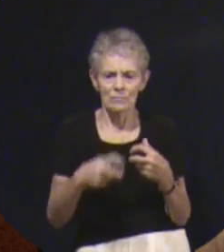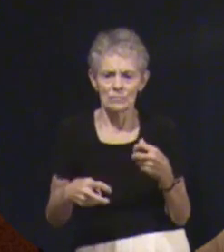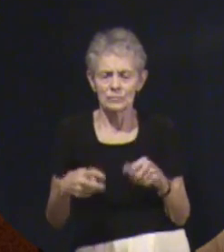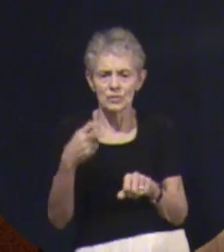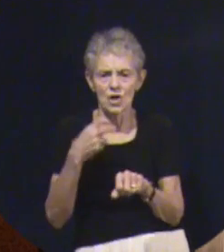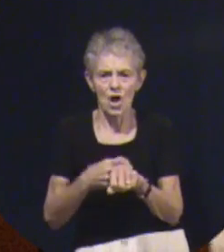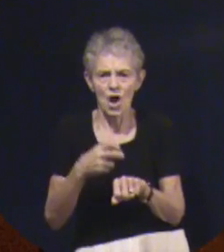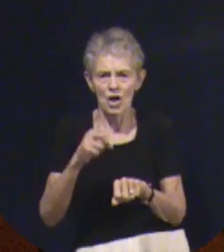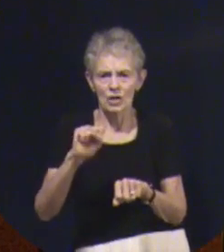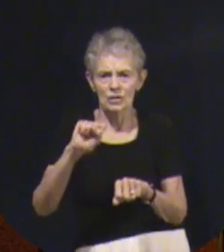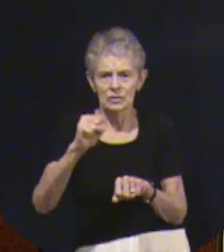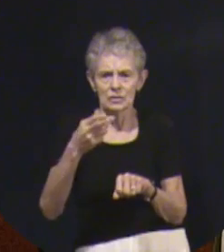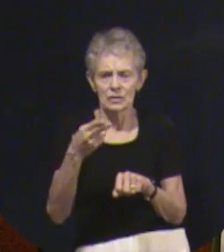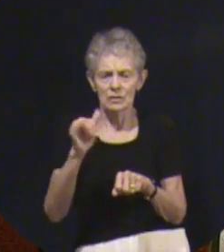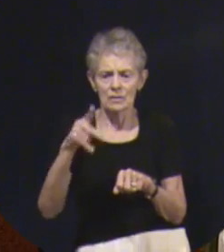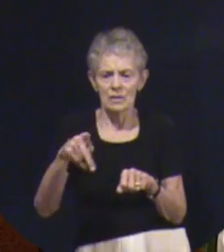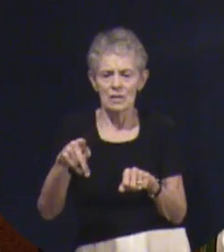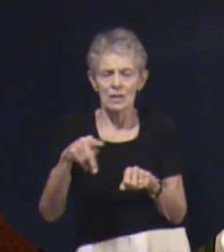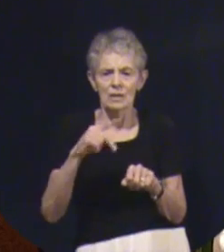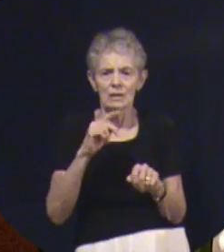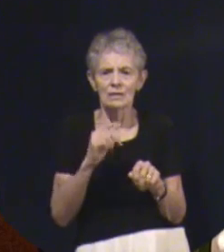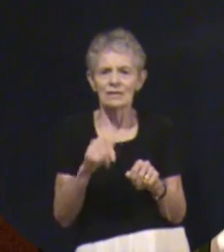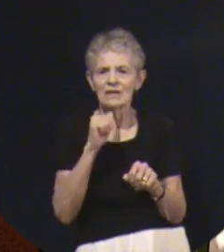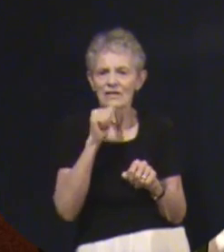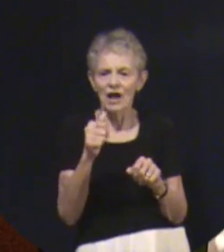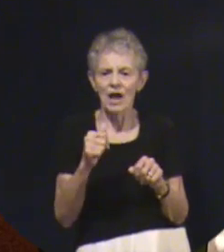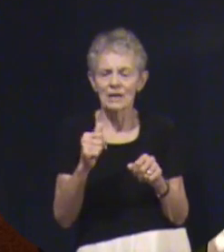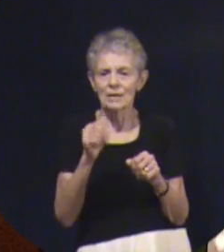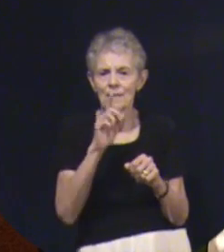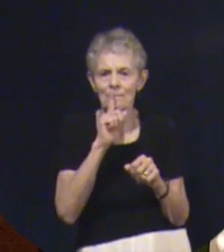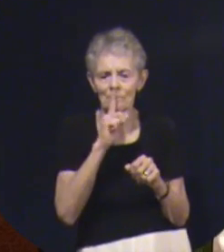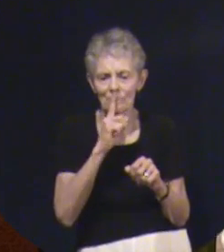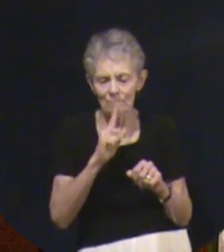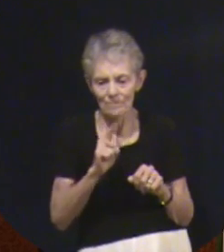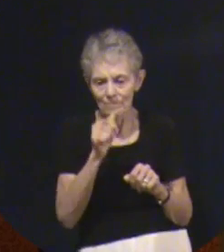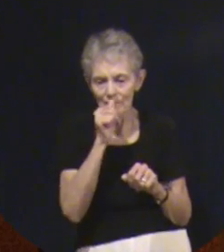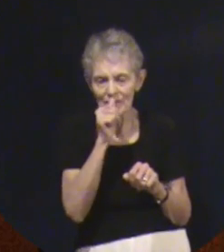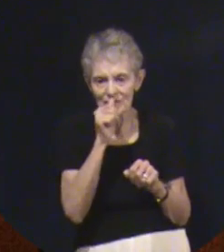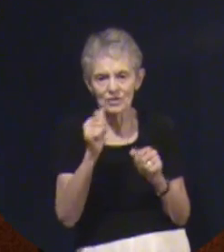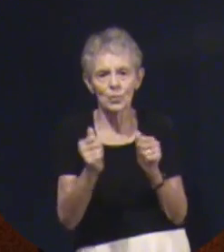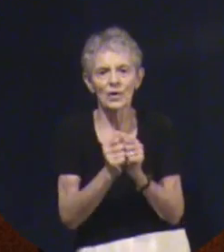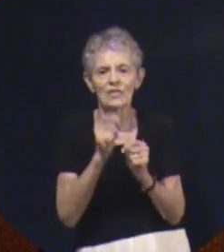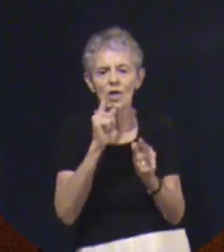we're impatient with talk about patience.